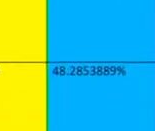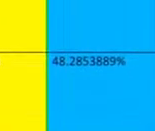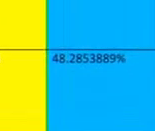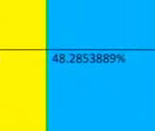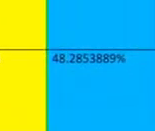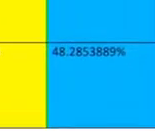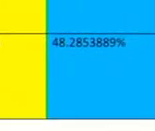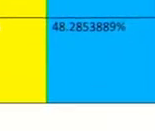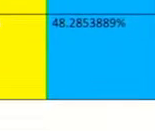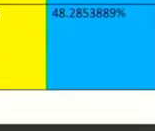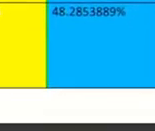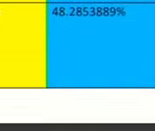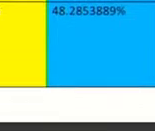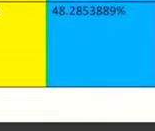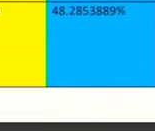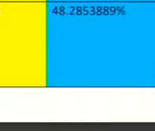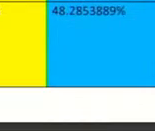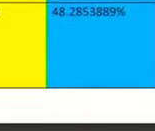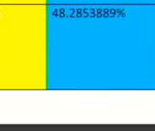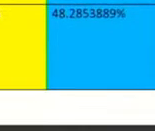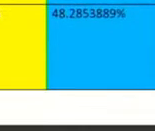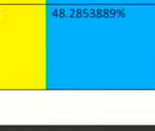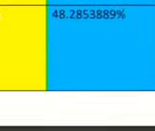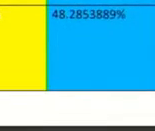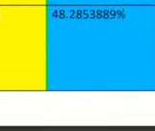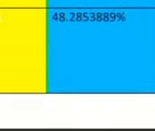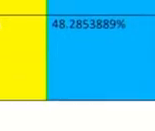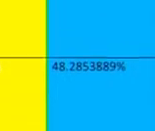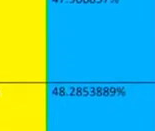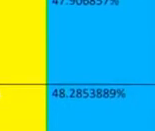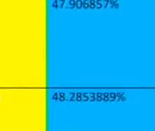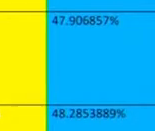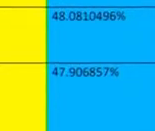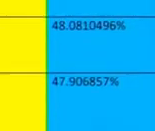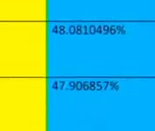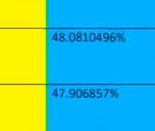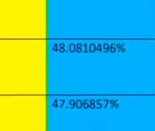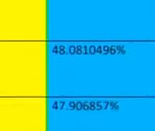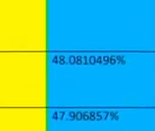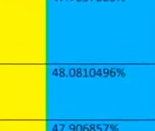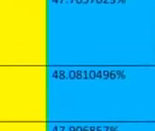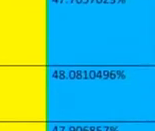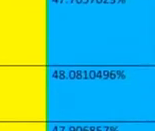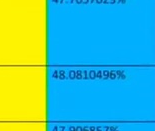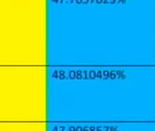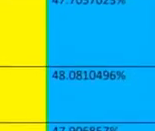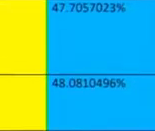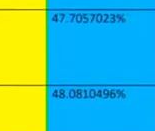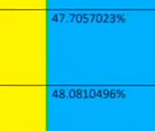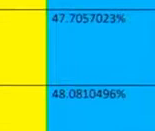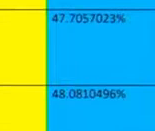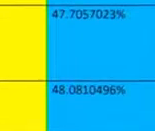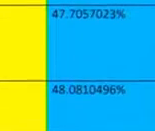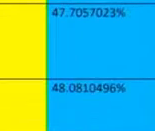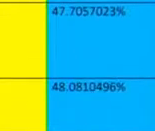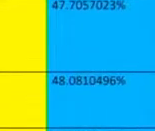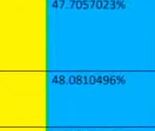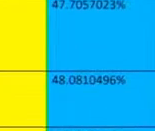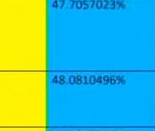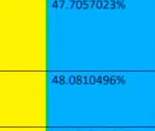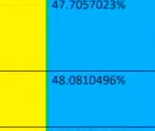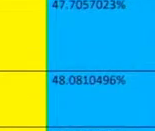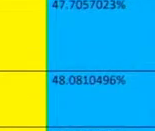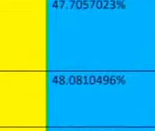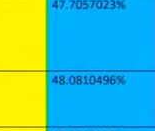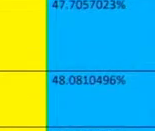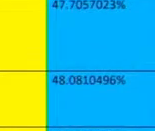that you then need to come to the conclusion that even though they try to take time to tamper with the voter turnout, they